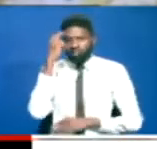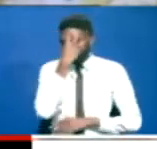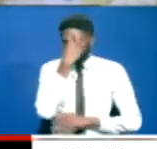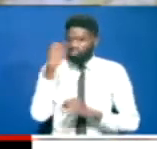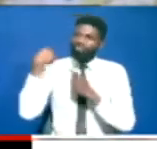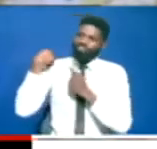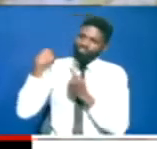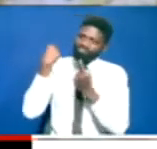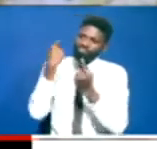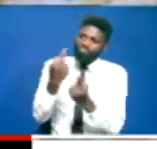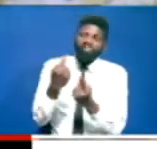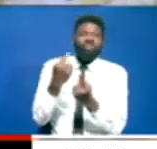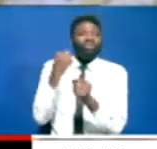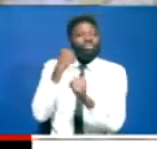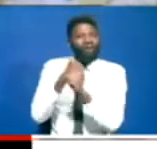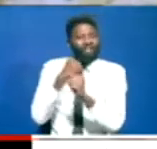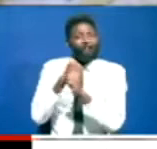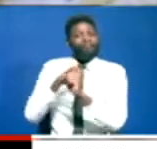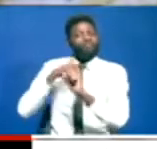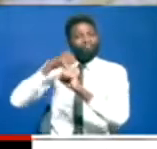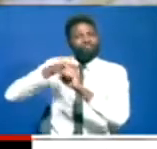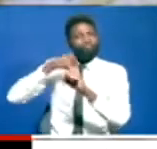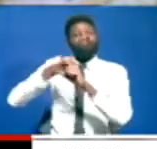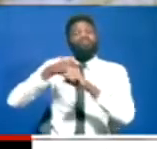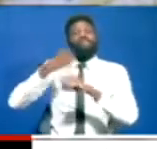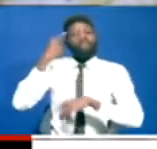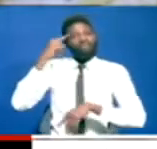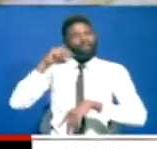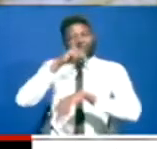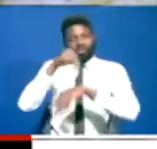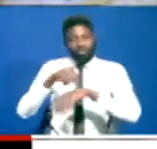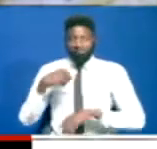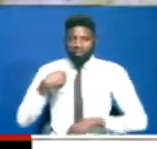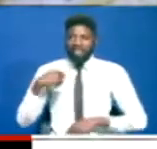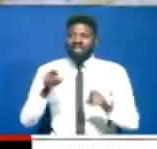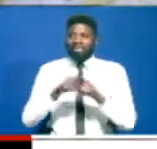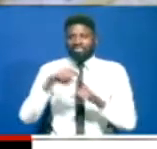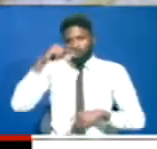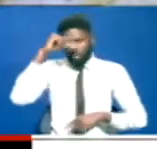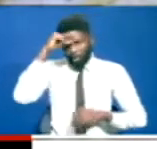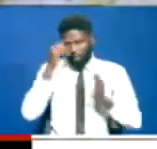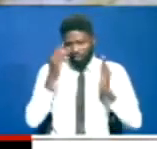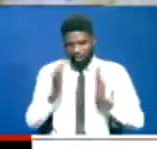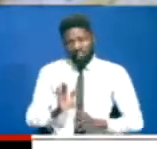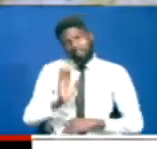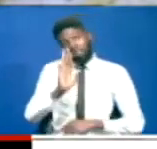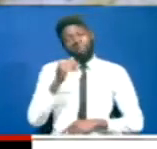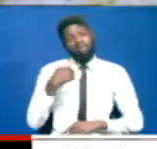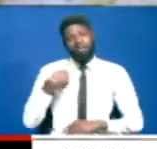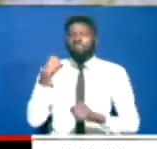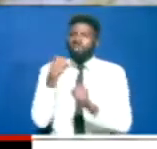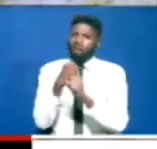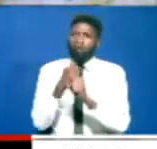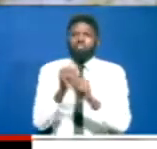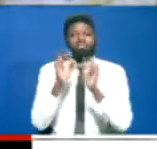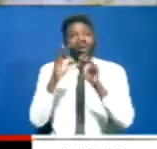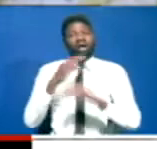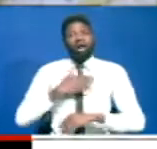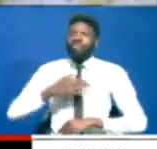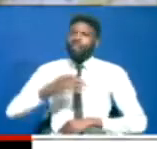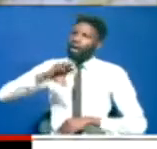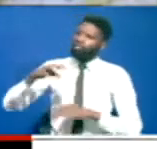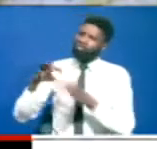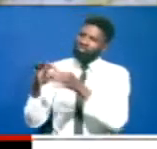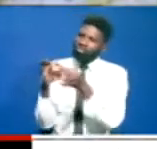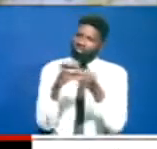taifa. Na mimi kama governor wenu nimewatenda mema, kaunti yetu imekuwa kaunti ya uwiano, kaunti ya